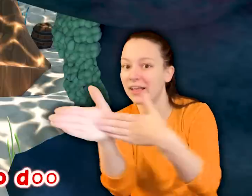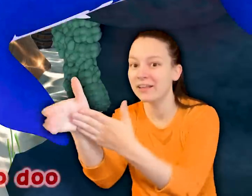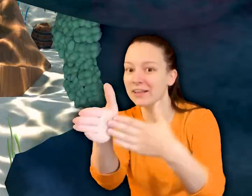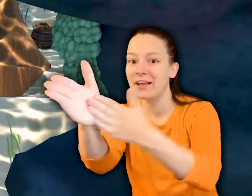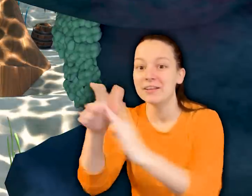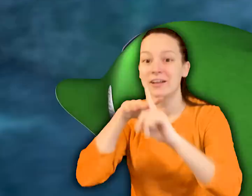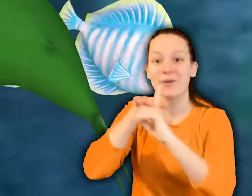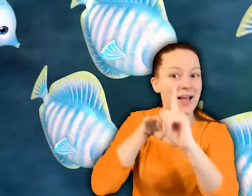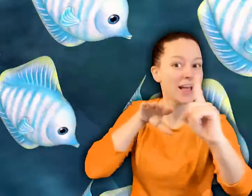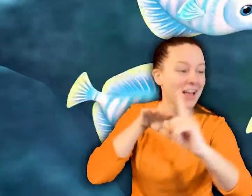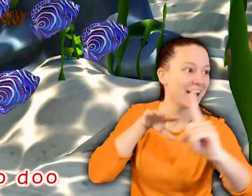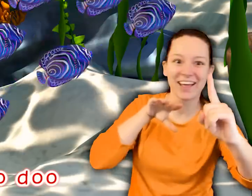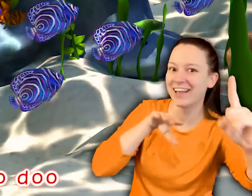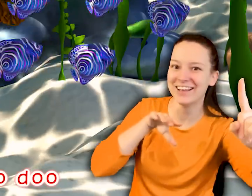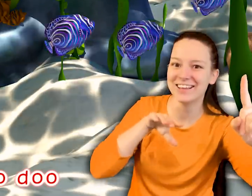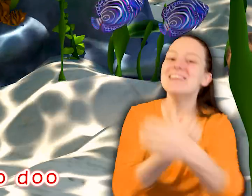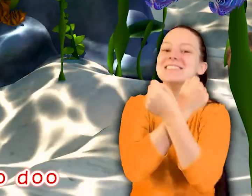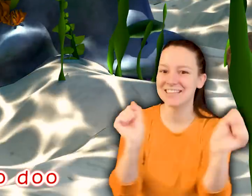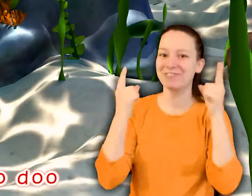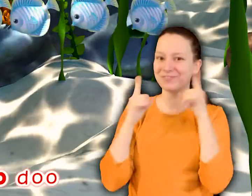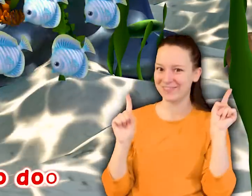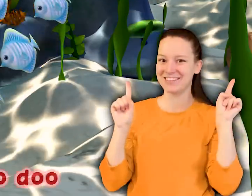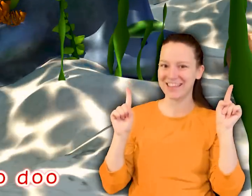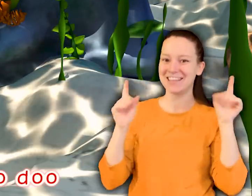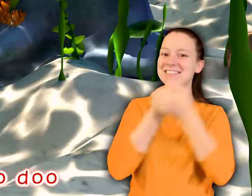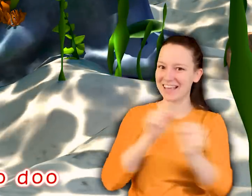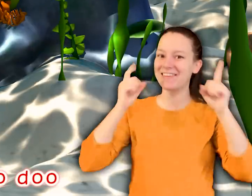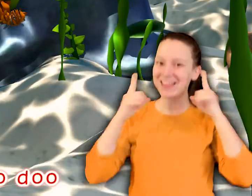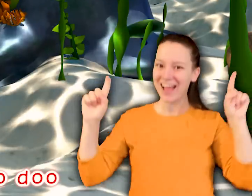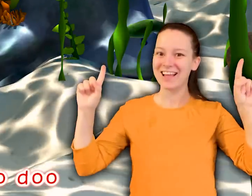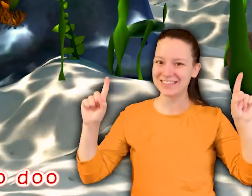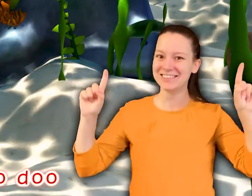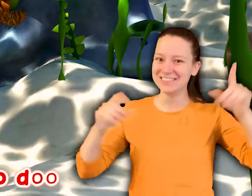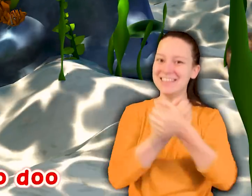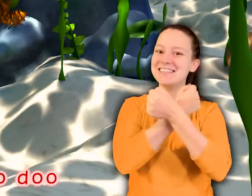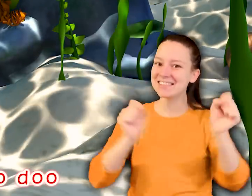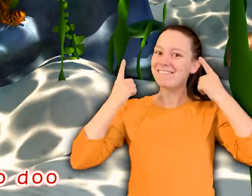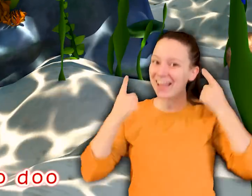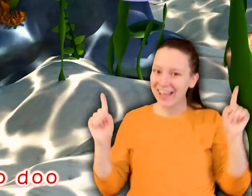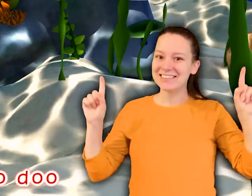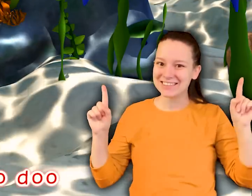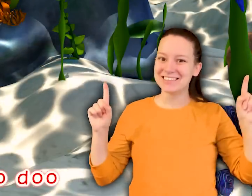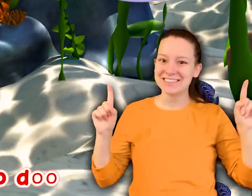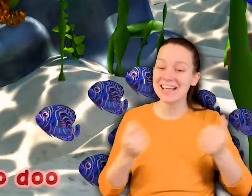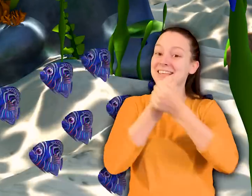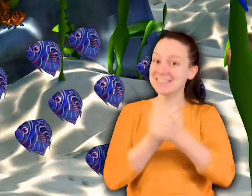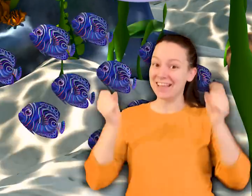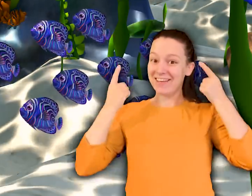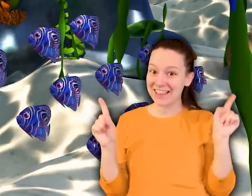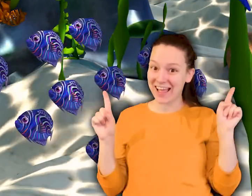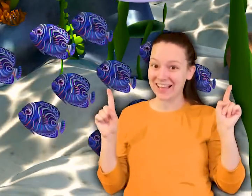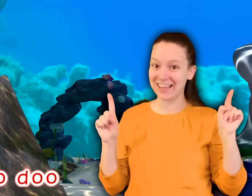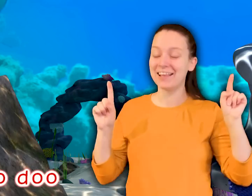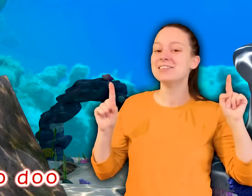away run away safe at L safe at L at last